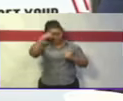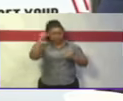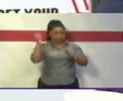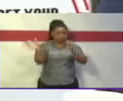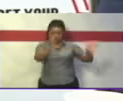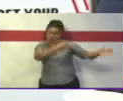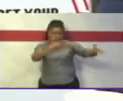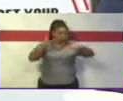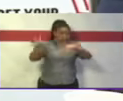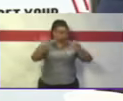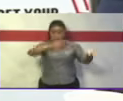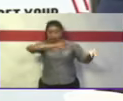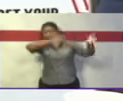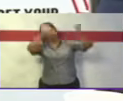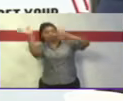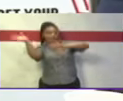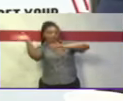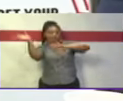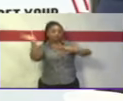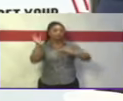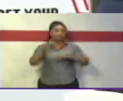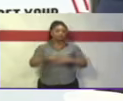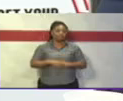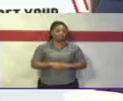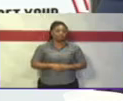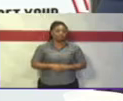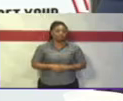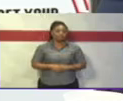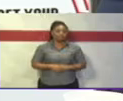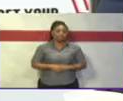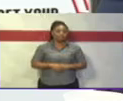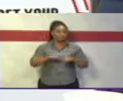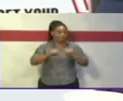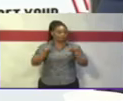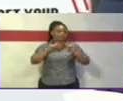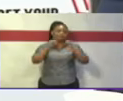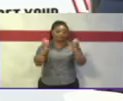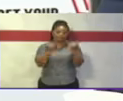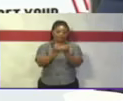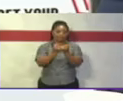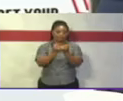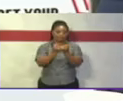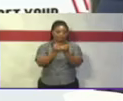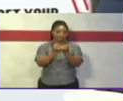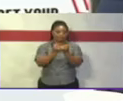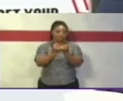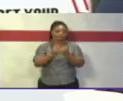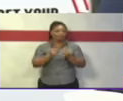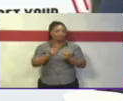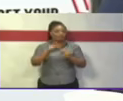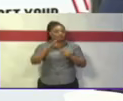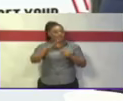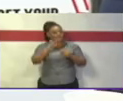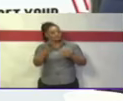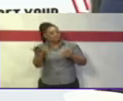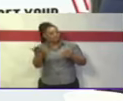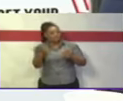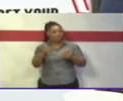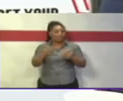team, including Ms. Rahamat, was GM Ops and the Chief Operations Officer and a number of the other